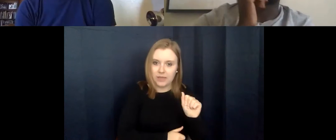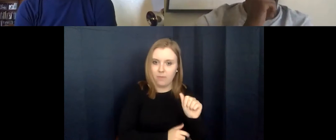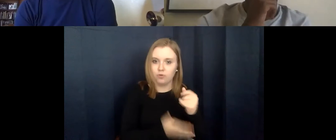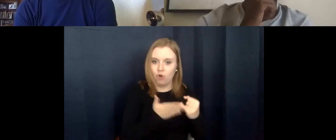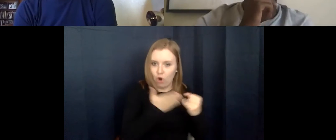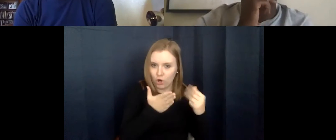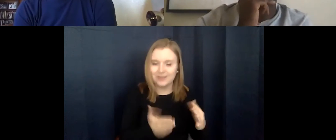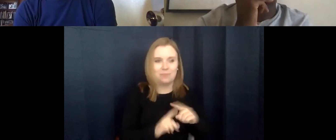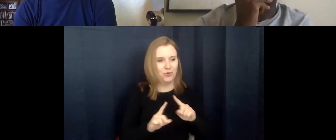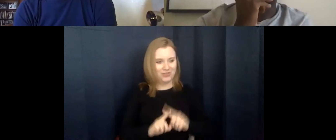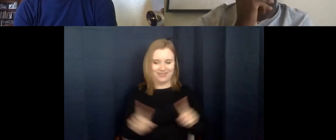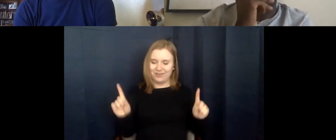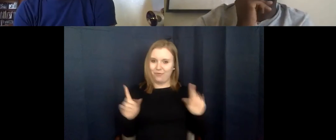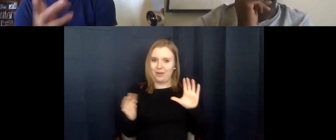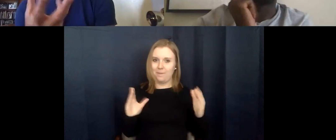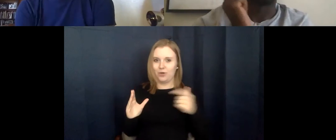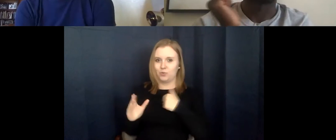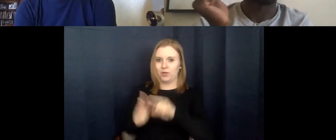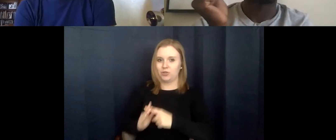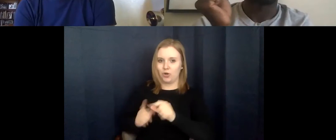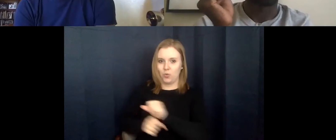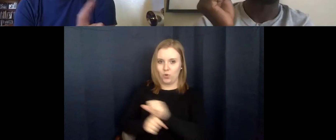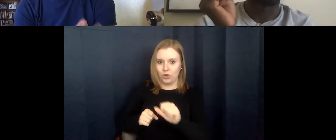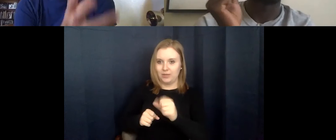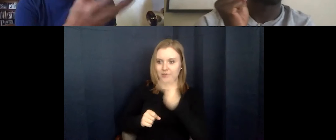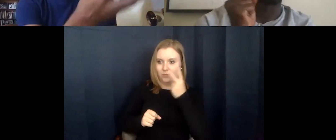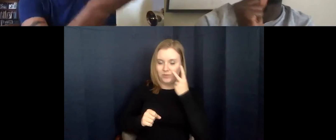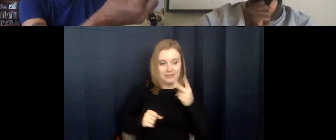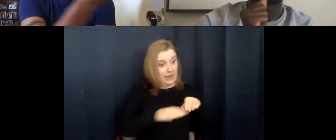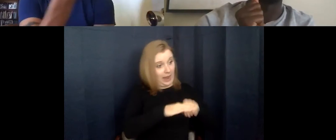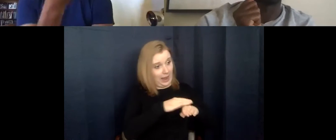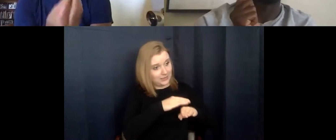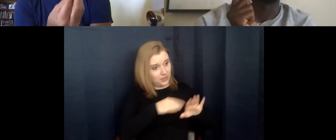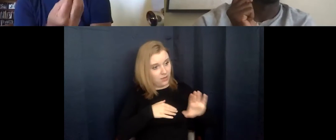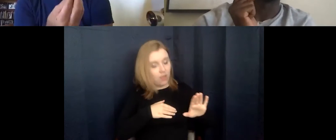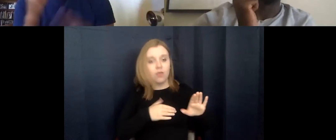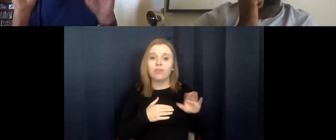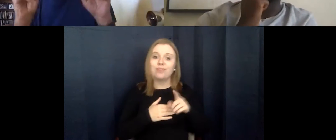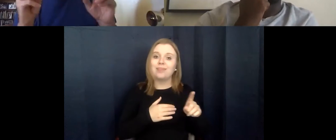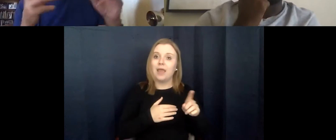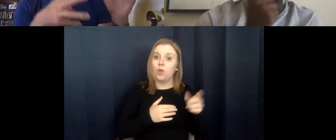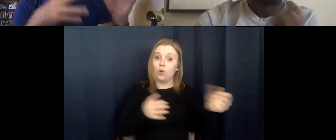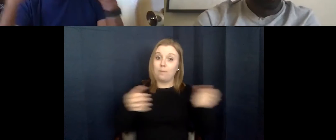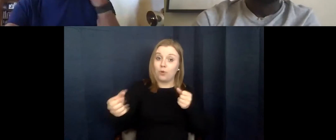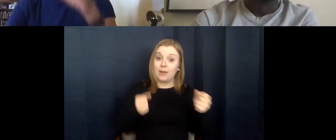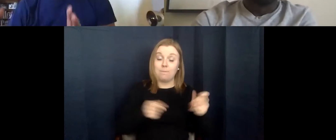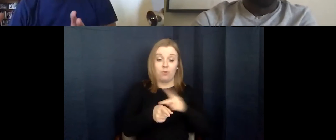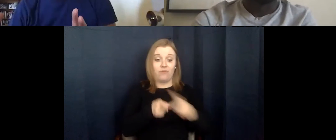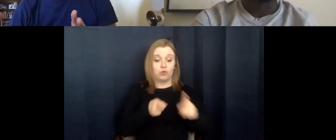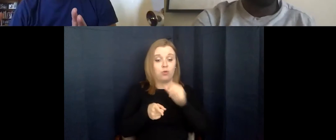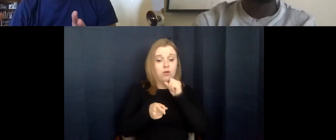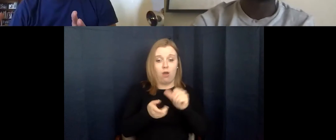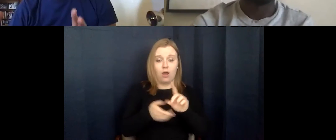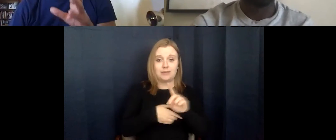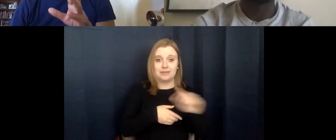first started working at Seeing Access, they were bringing in professional non-disabled choreographers to set work